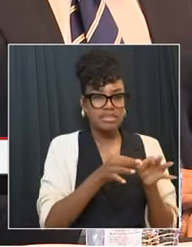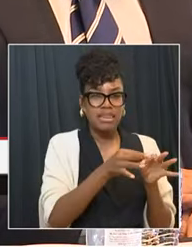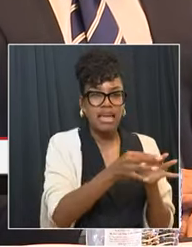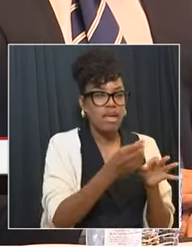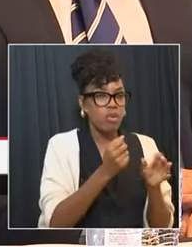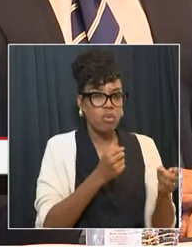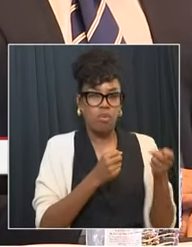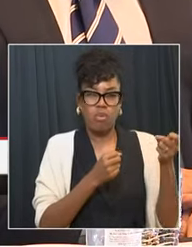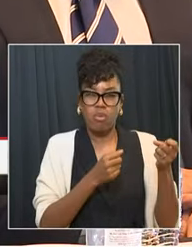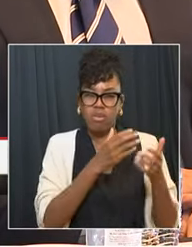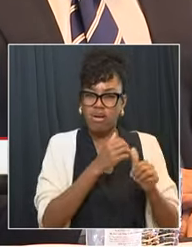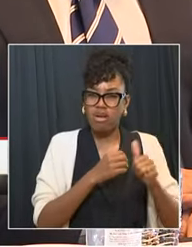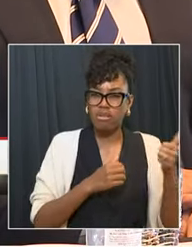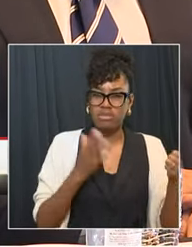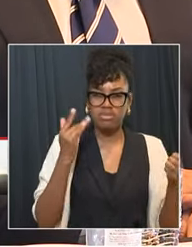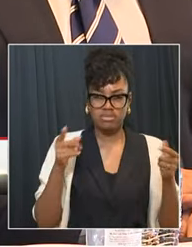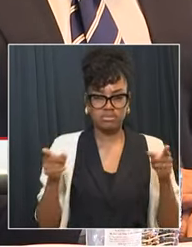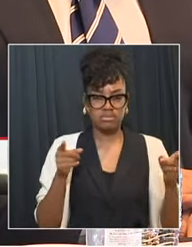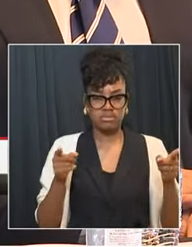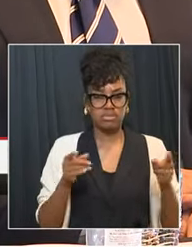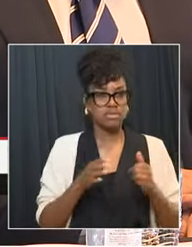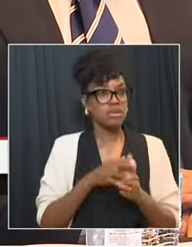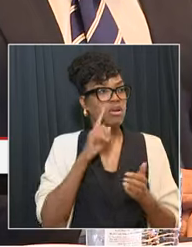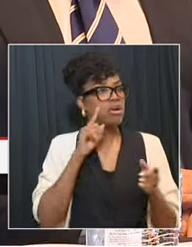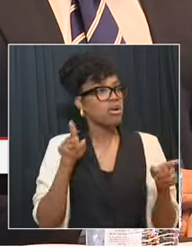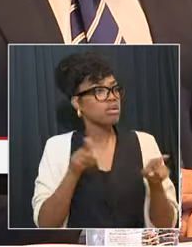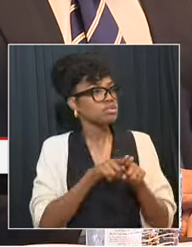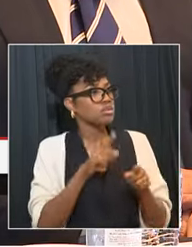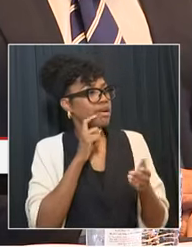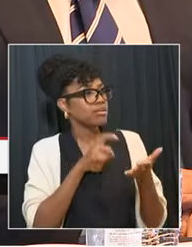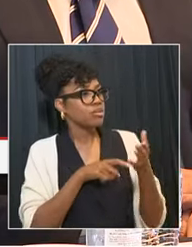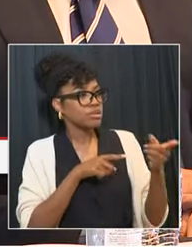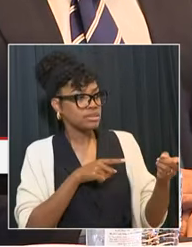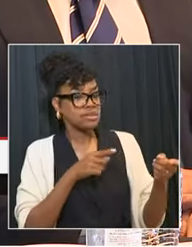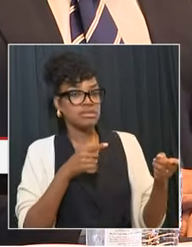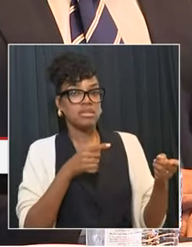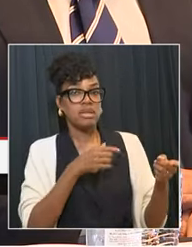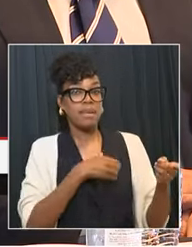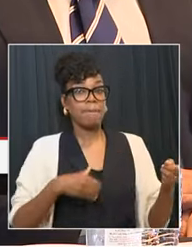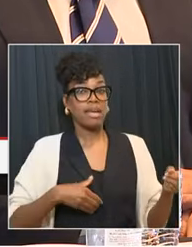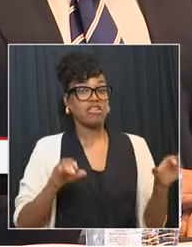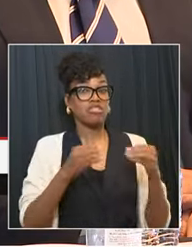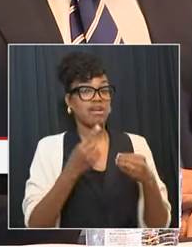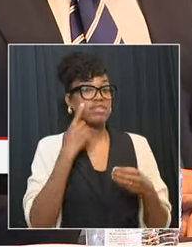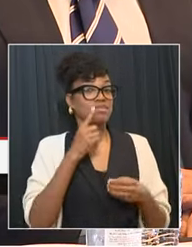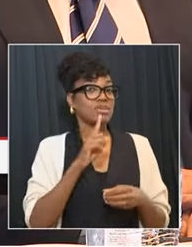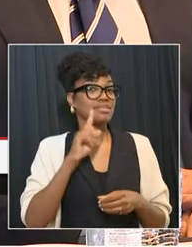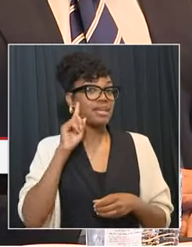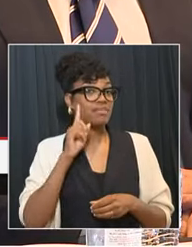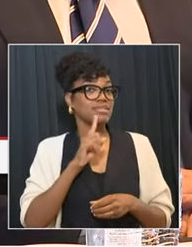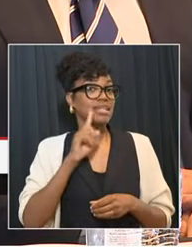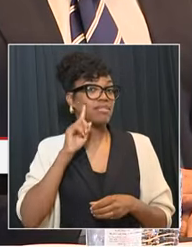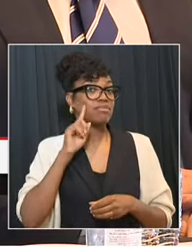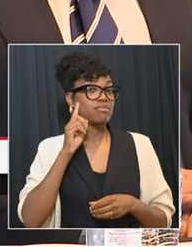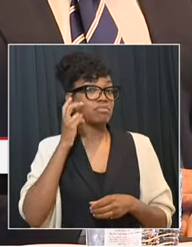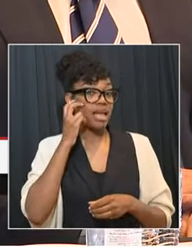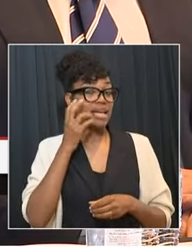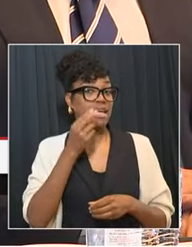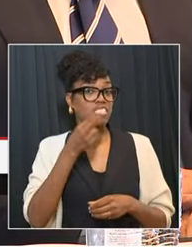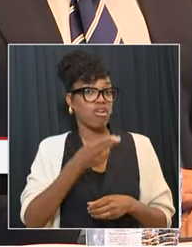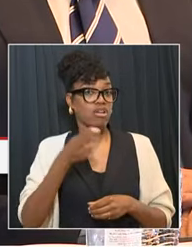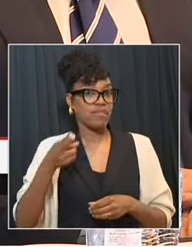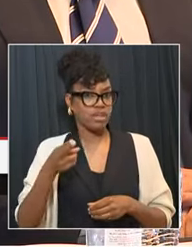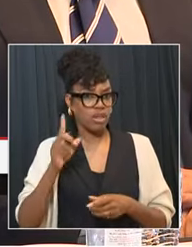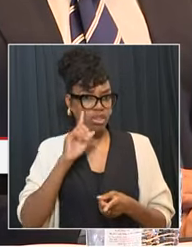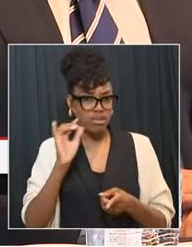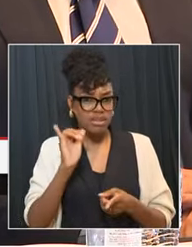I see the Mayor's Office of Deaf, Blind, and Hard of Hearing. It looks like it has been, transferred. It looks like